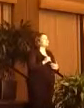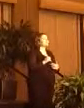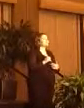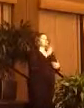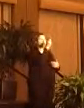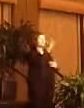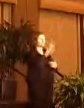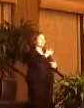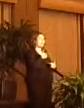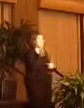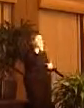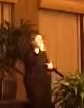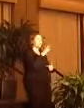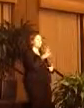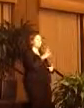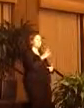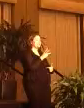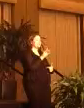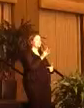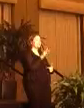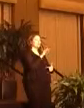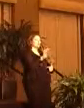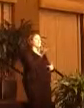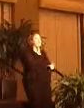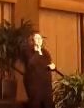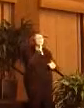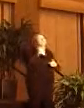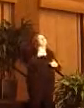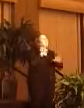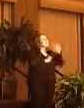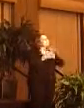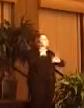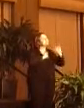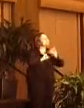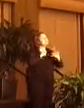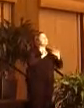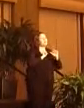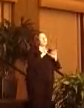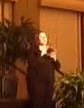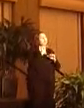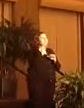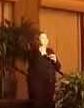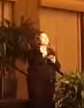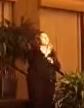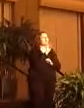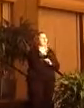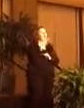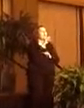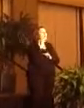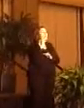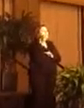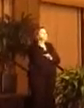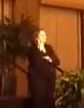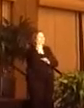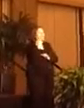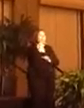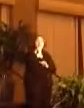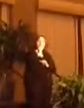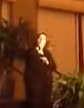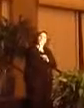it in 6th grade. We didn't have, back then, shows like Will and Grace. We didn't have Davey Wavey on YouTube with the shirt off, prancing